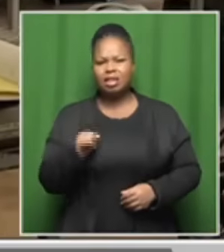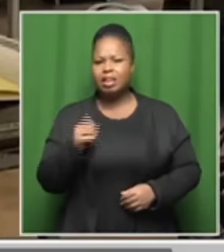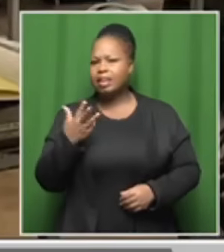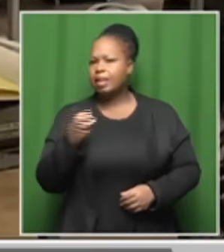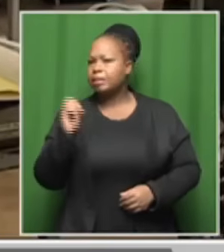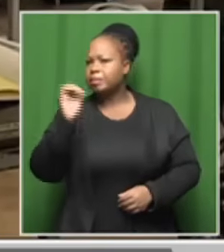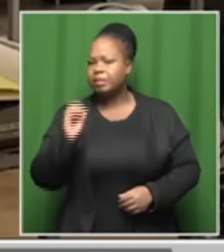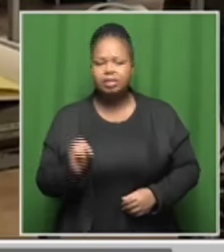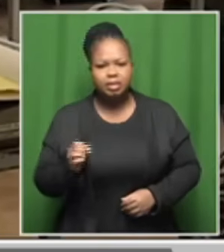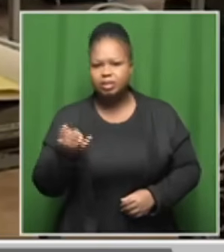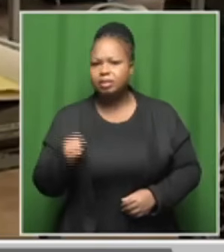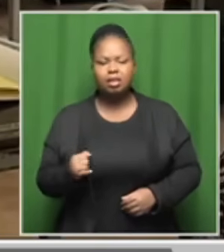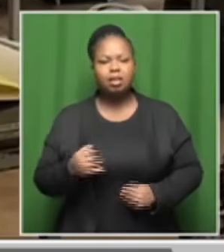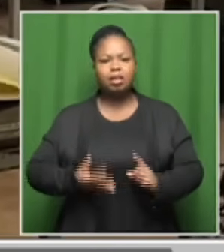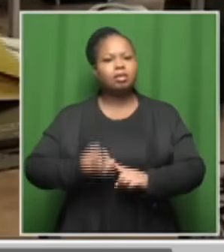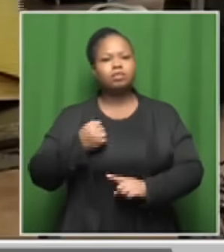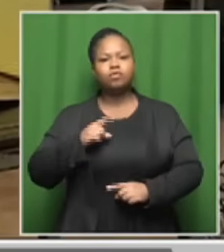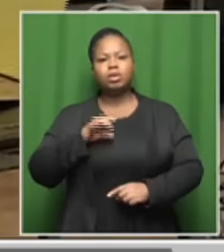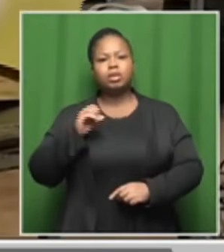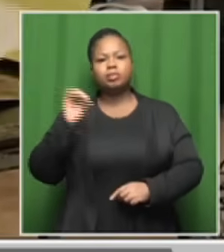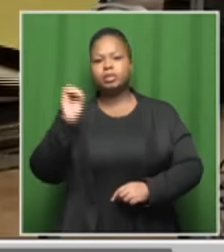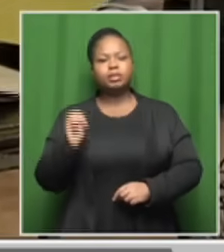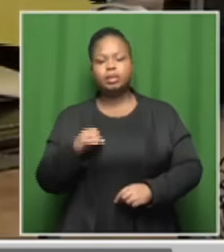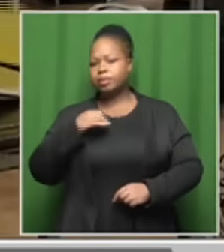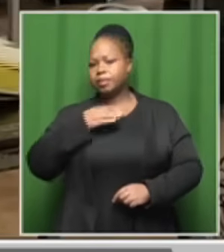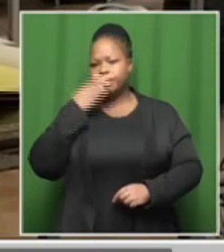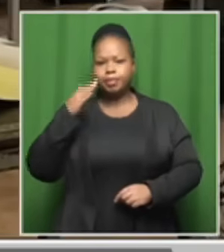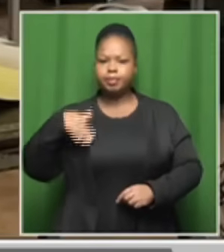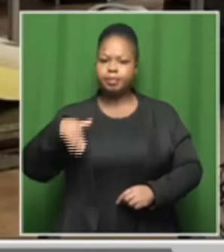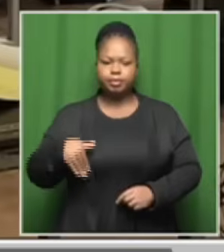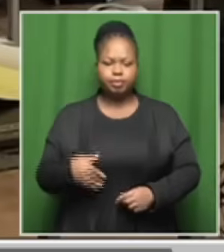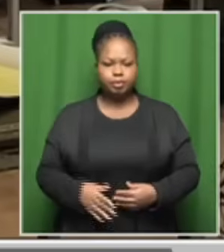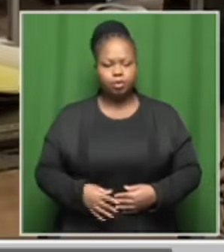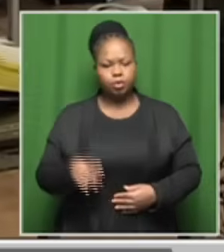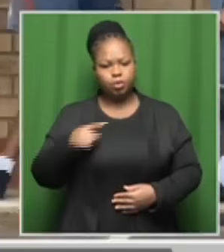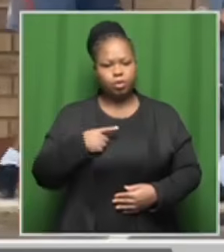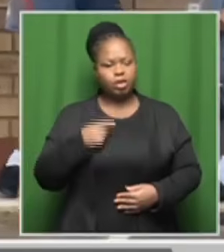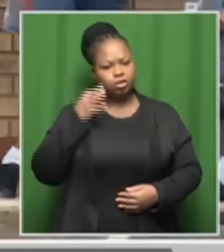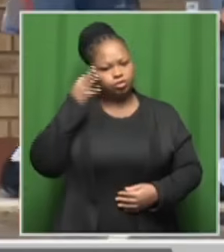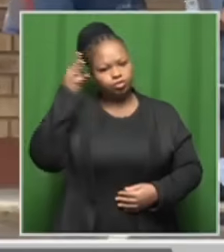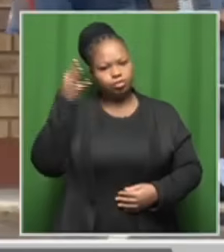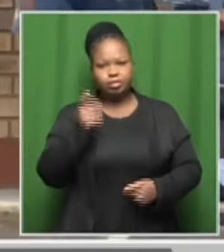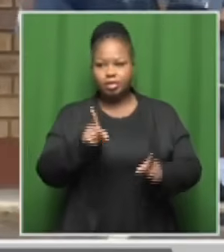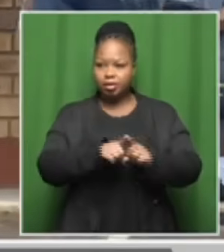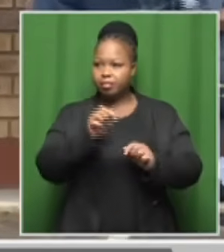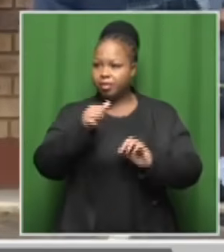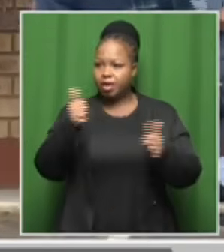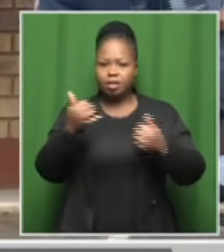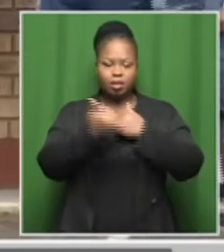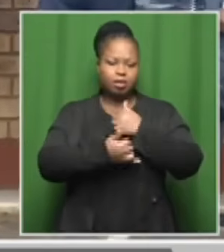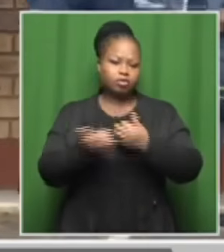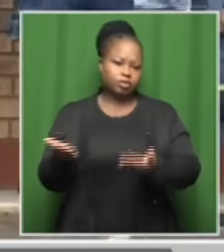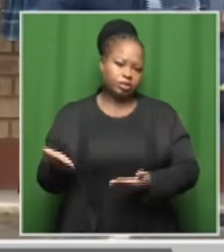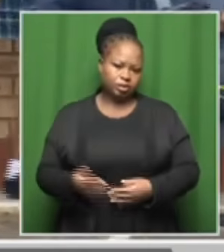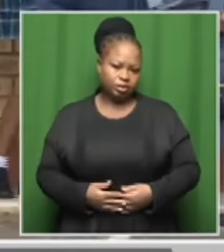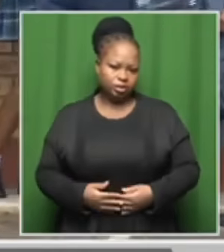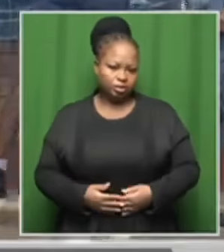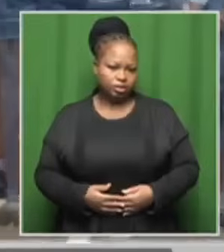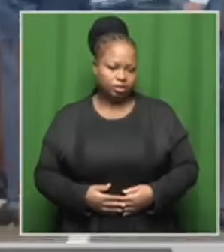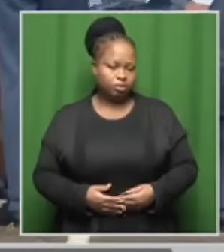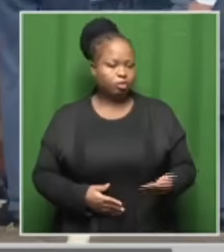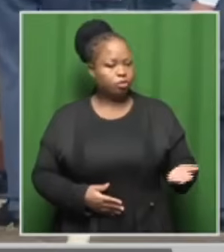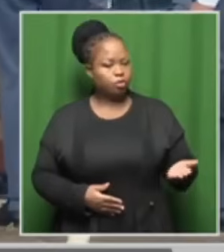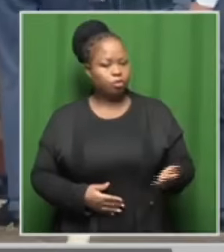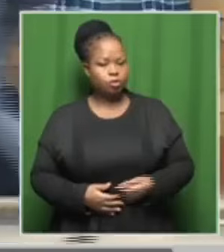from 100%, which should be our dream as any country in the world. So we're not getting there,